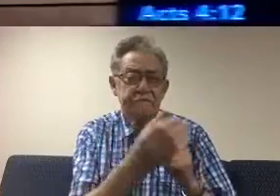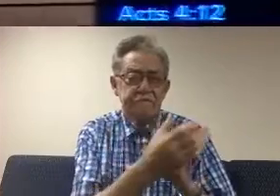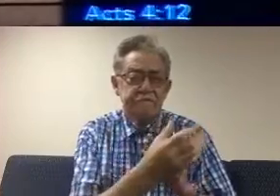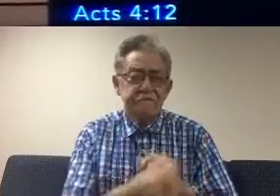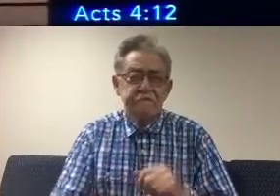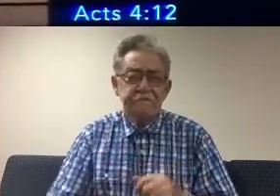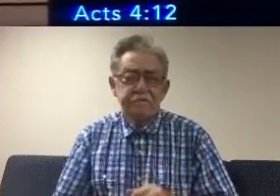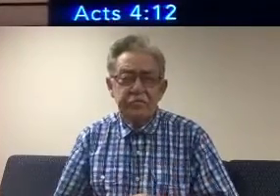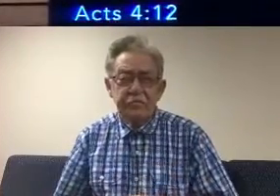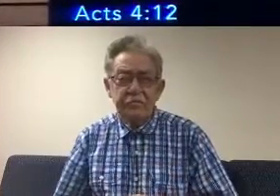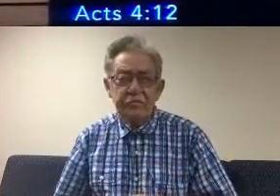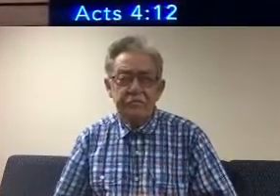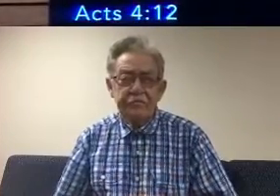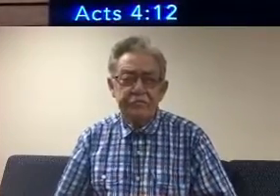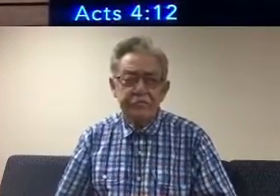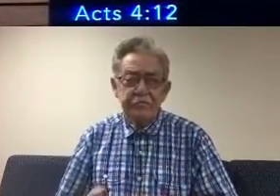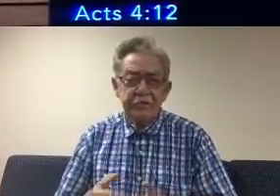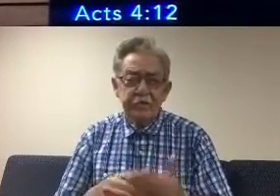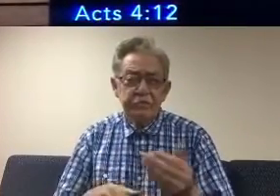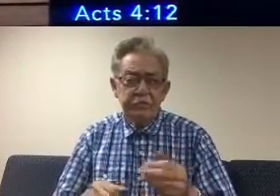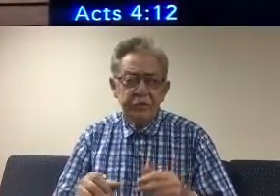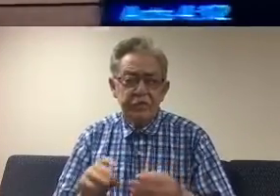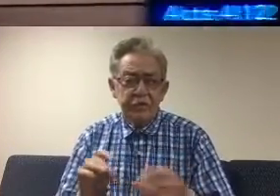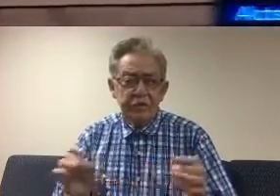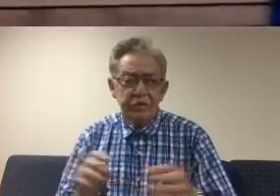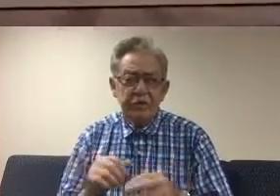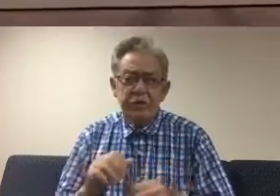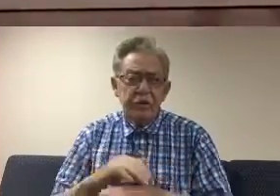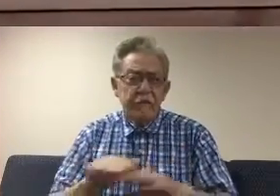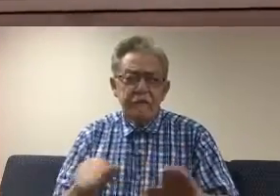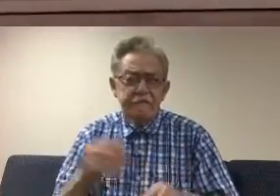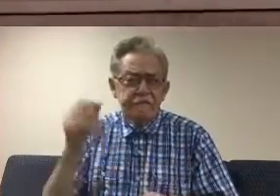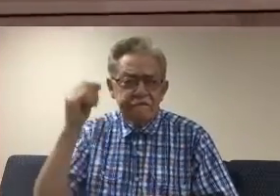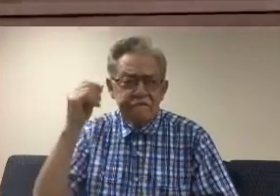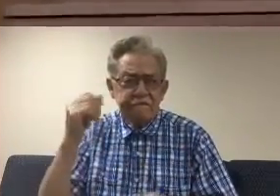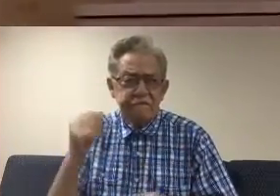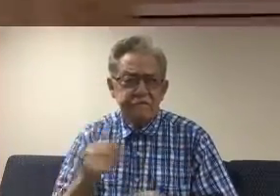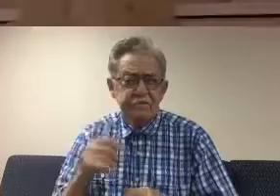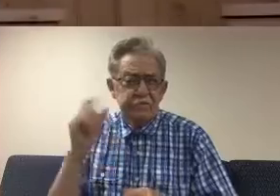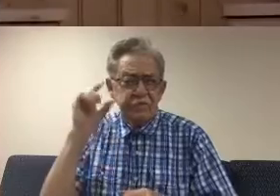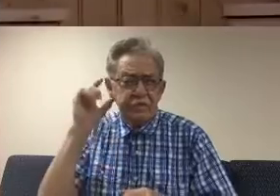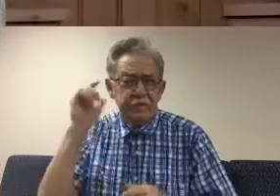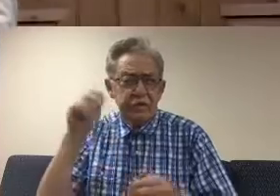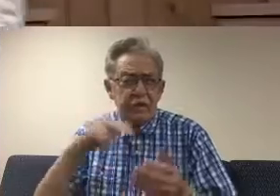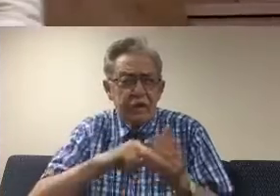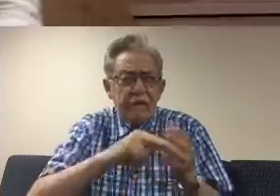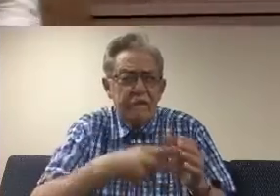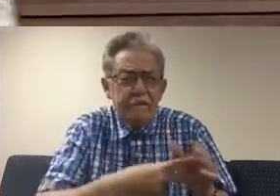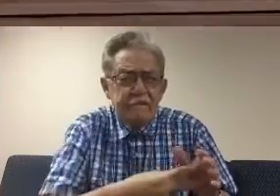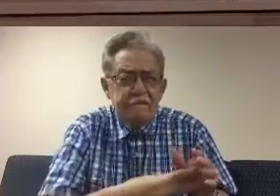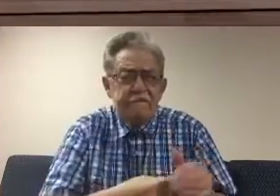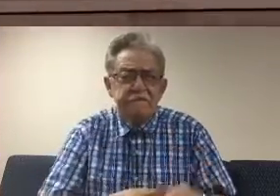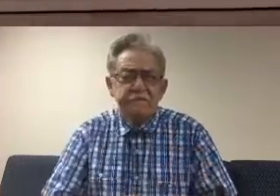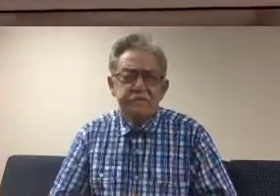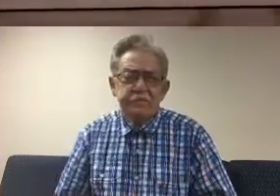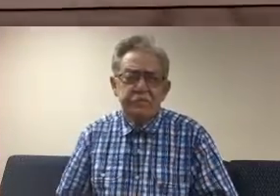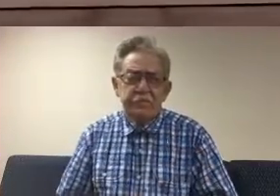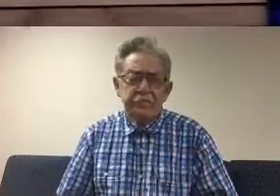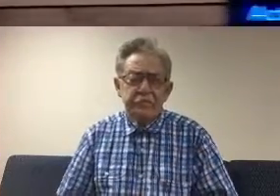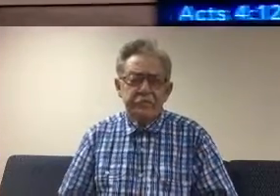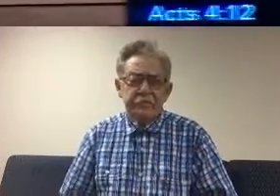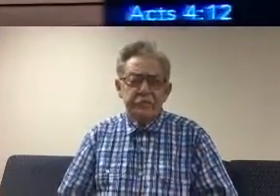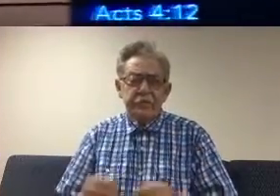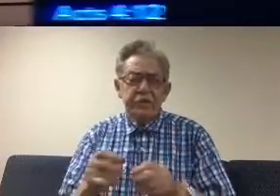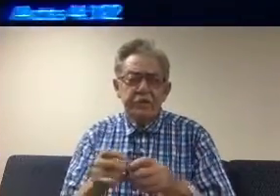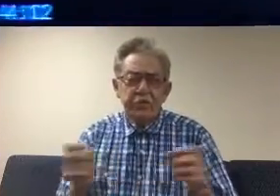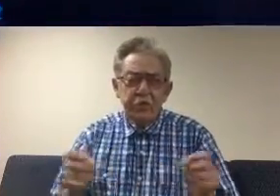only hear partial parts of sentences and we don't hear the intents and the meanings, and we begin to redefine terms,